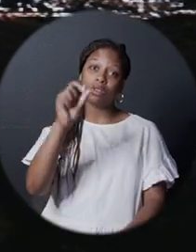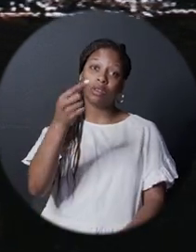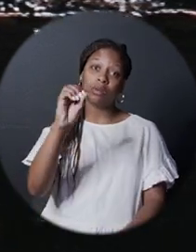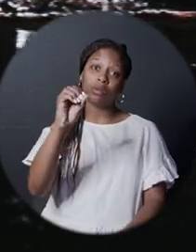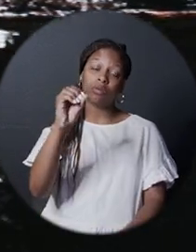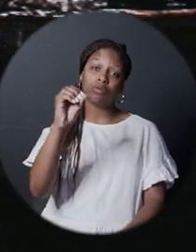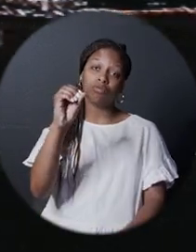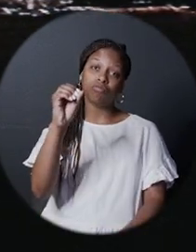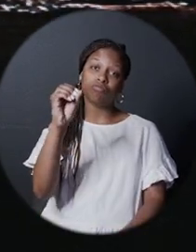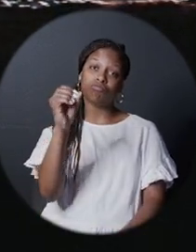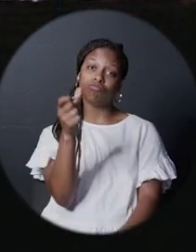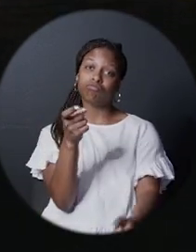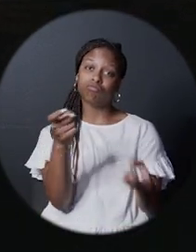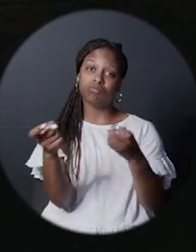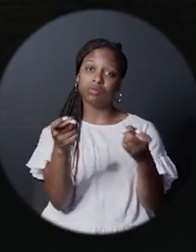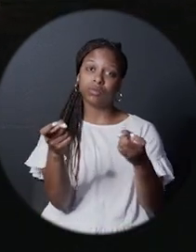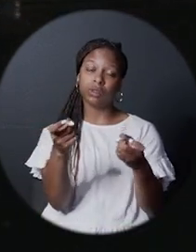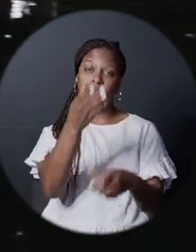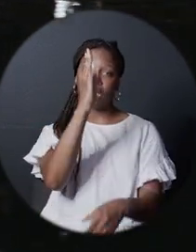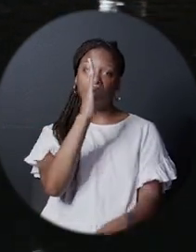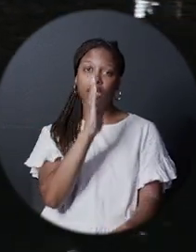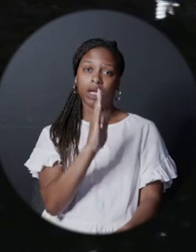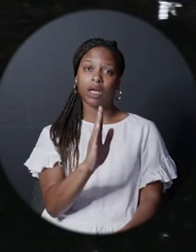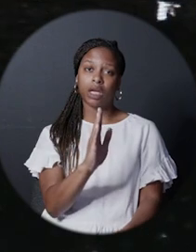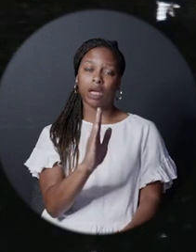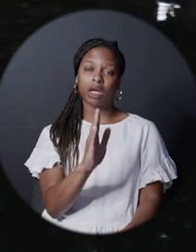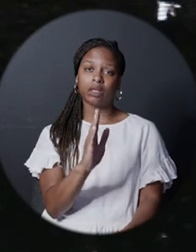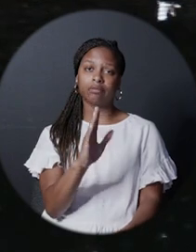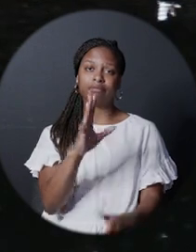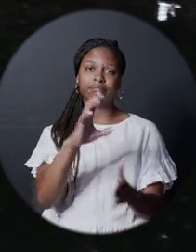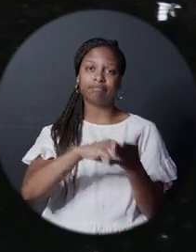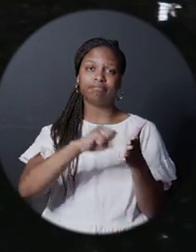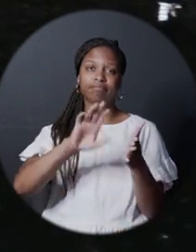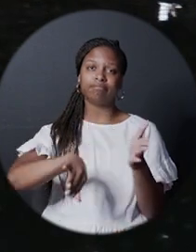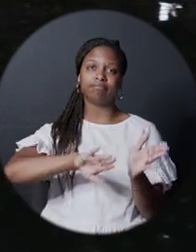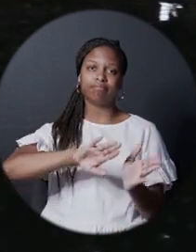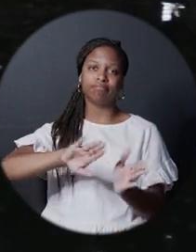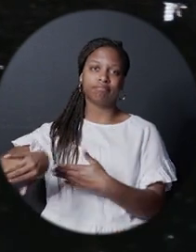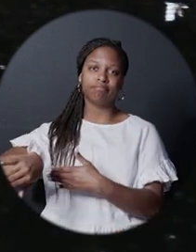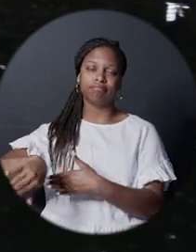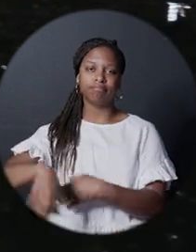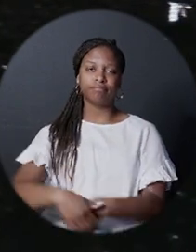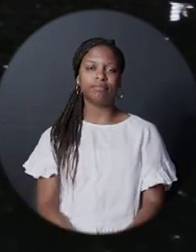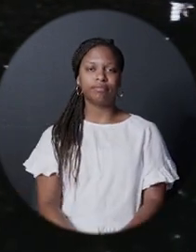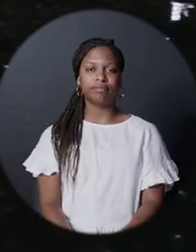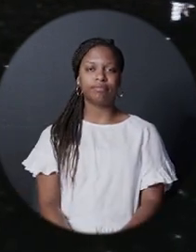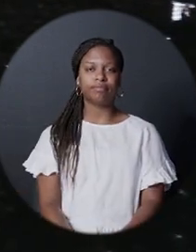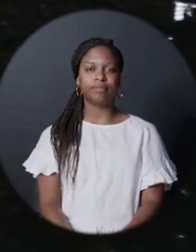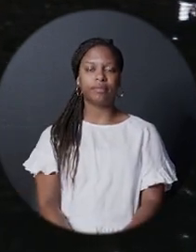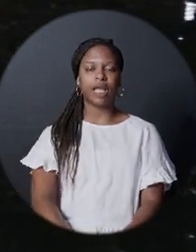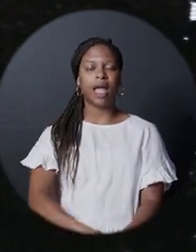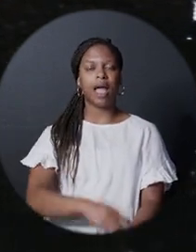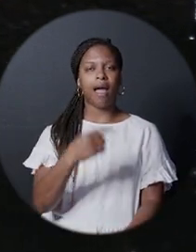Whenever your ego is in charge, you have taken God out of the system.